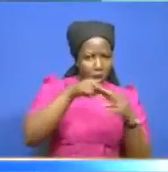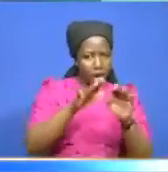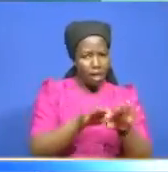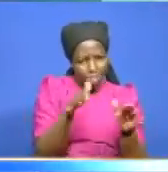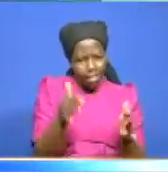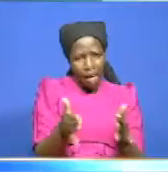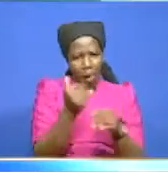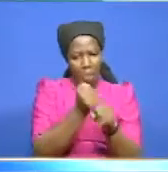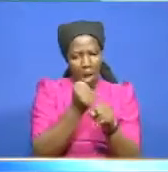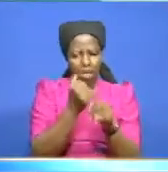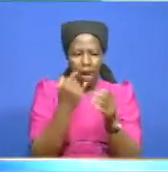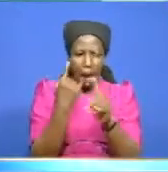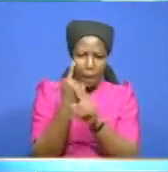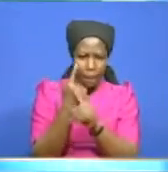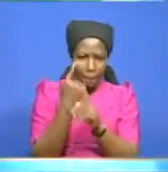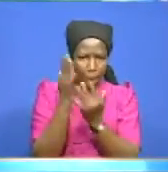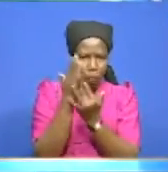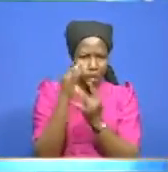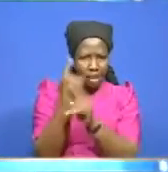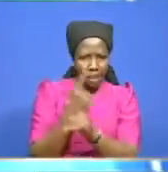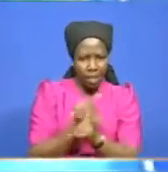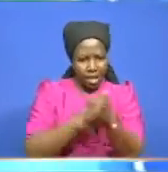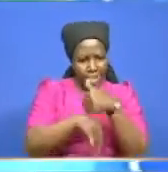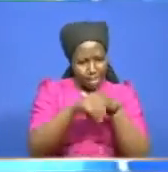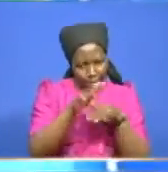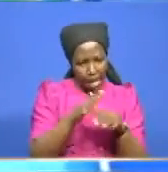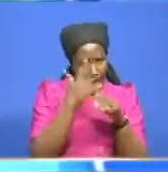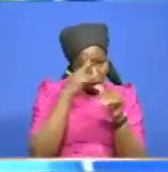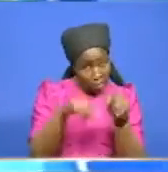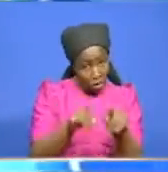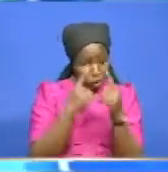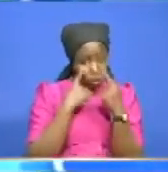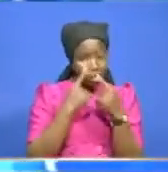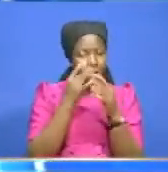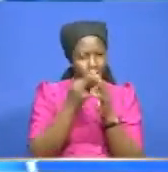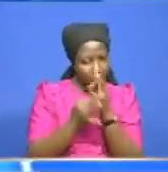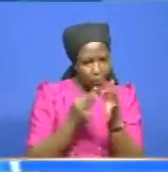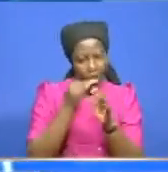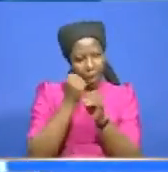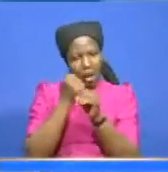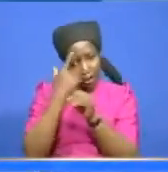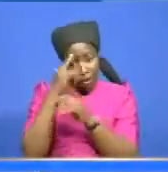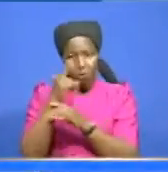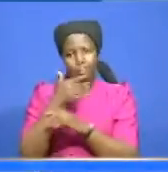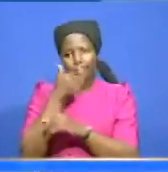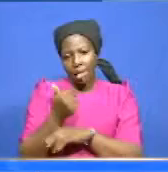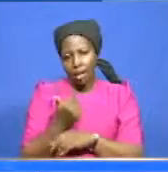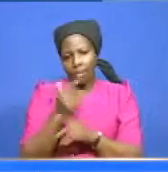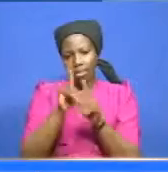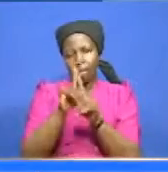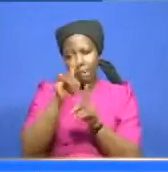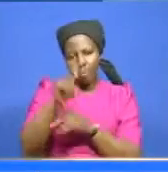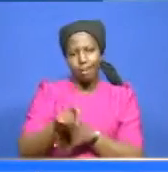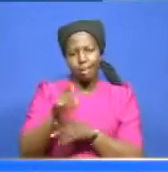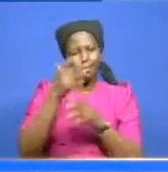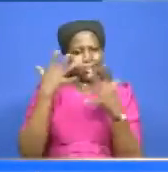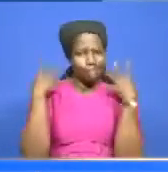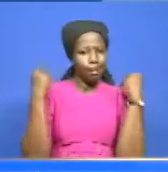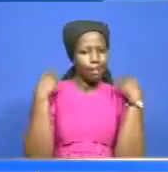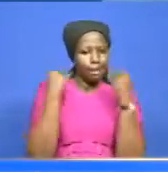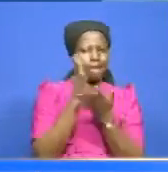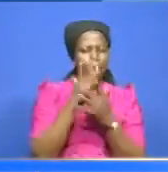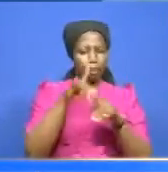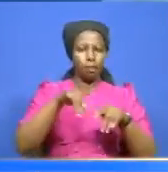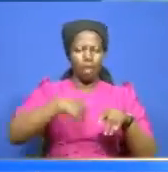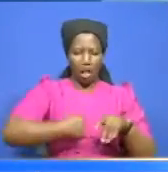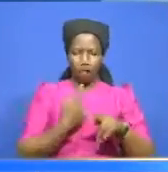different players so that they can all see that they're working for the common good and that they must exercise some kind of self-governance, especially for